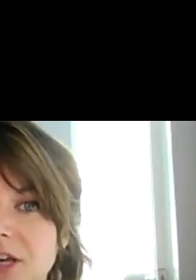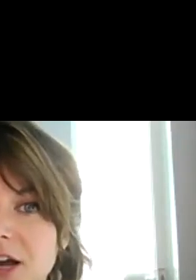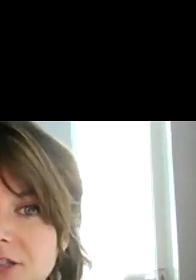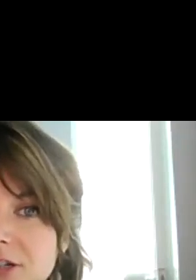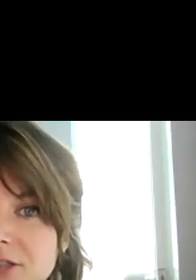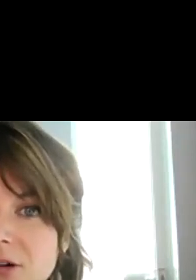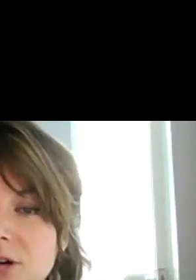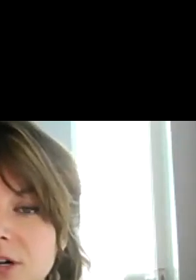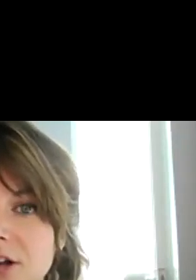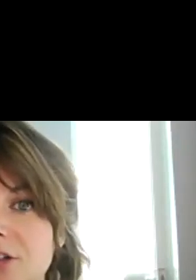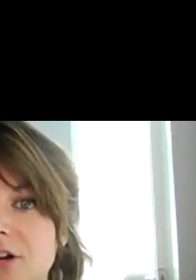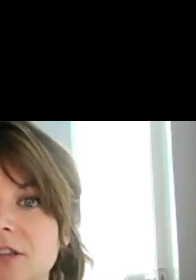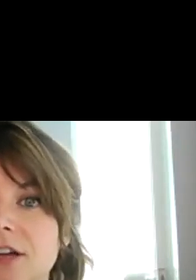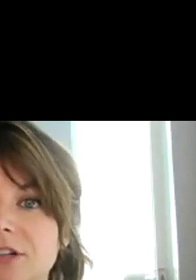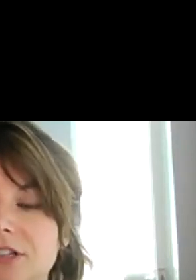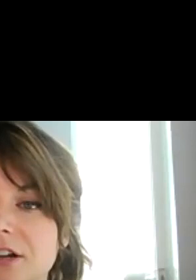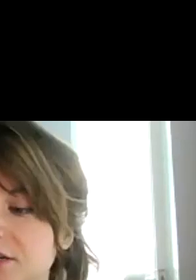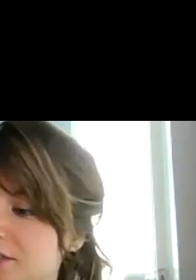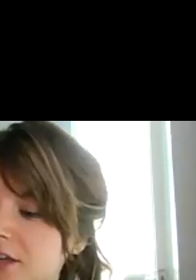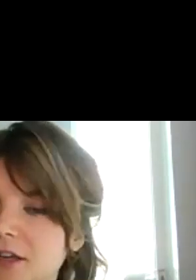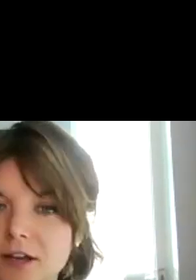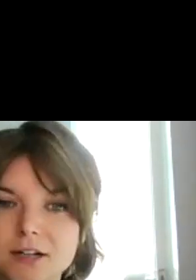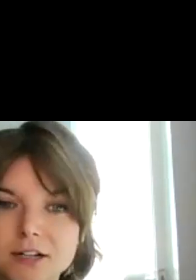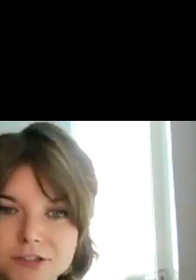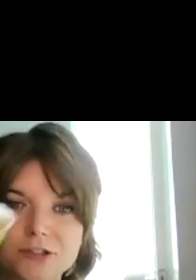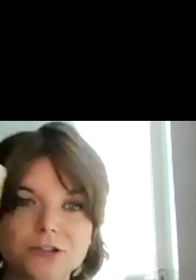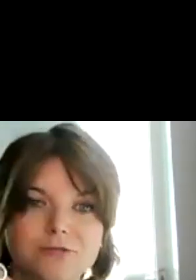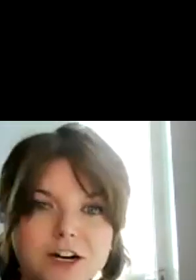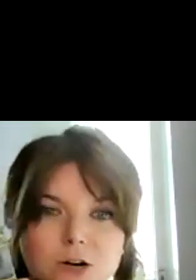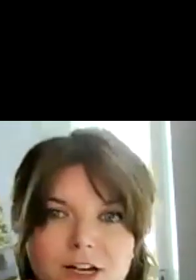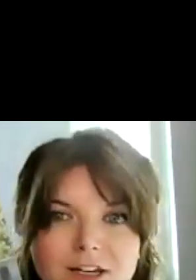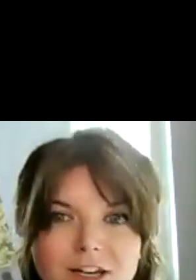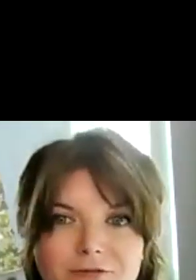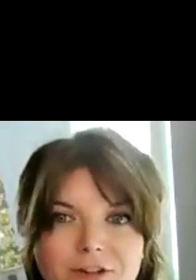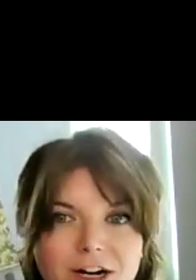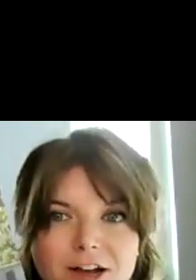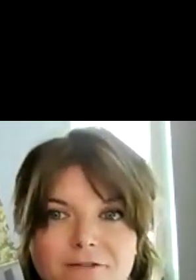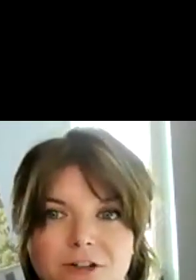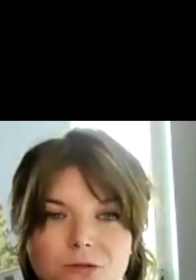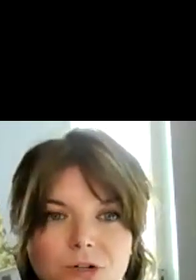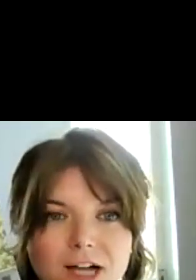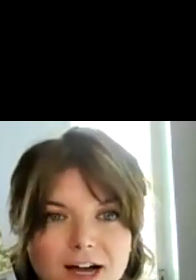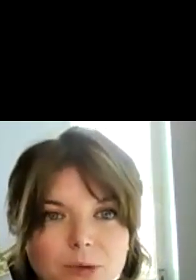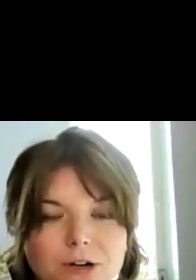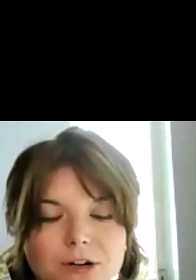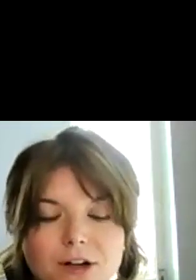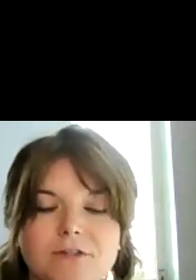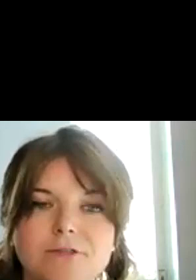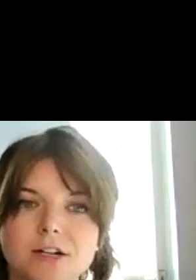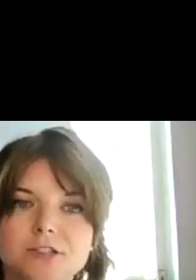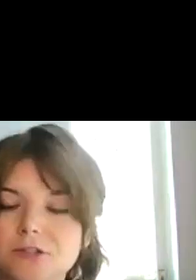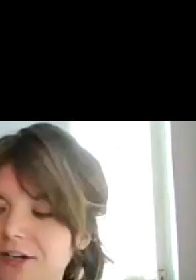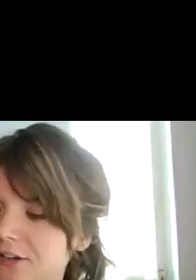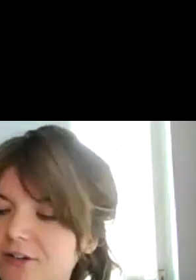at thejamescastlehouse.org and other online retailers. I'll just show you very quickly the very visual guidebook